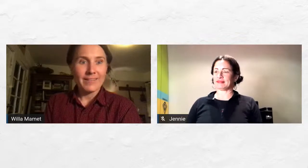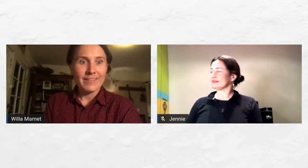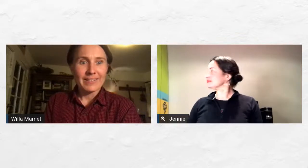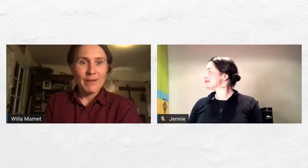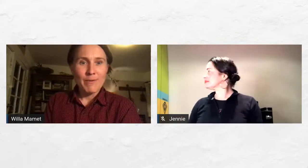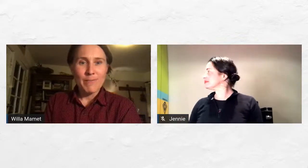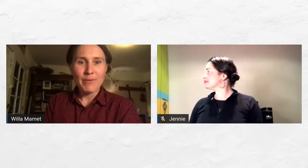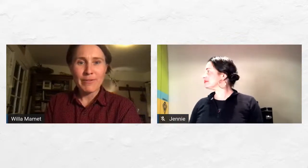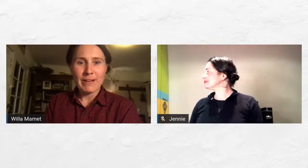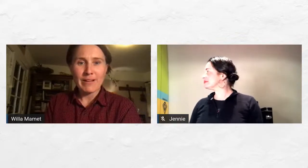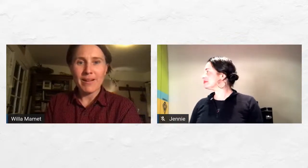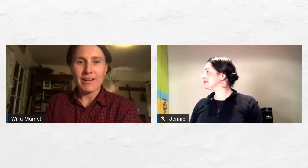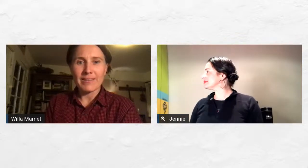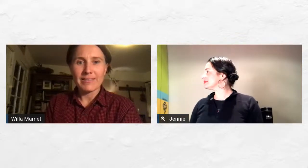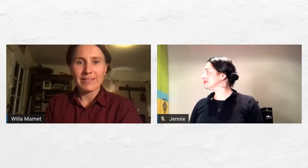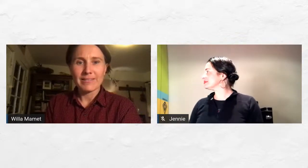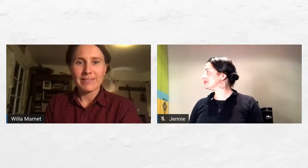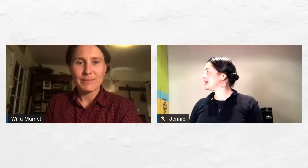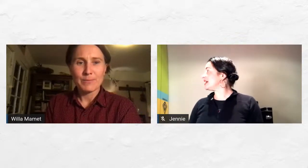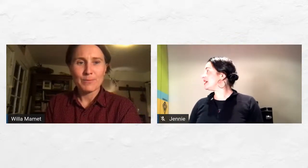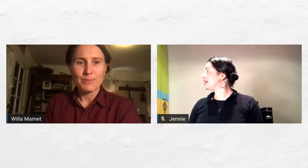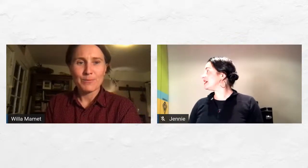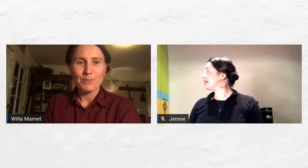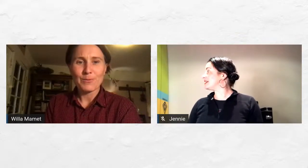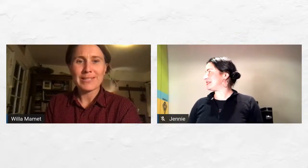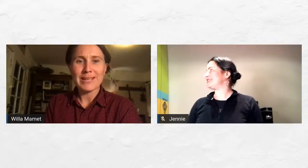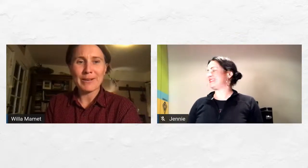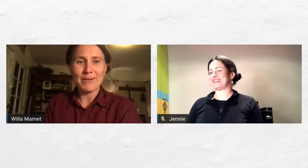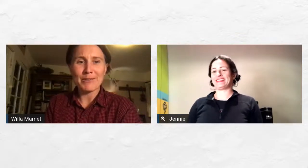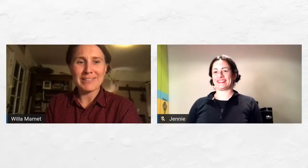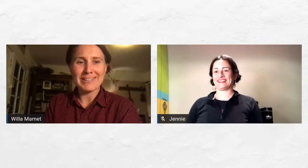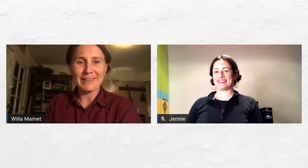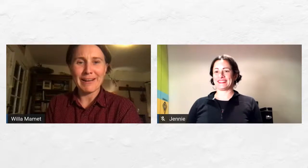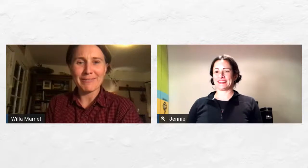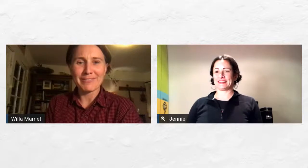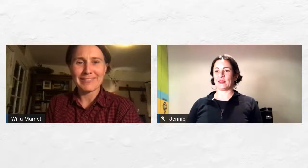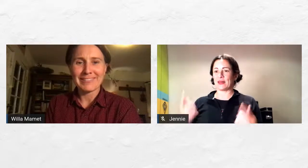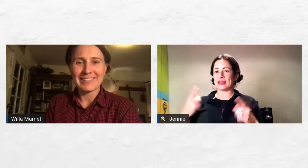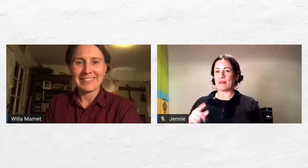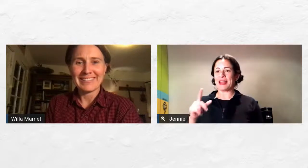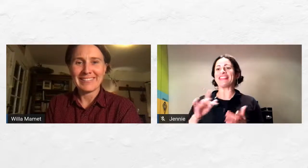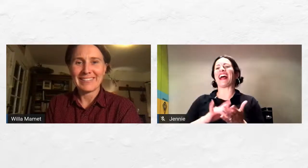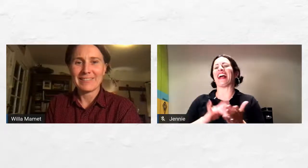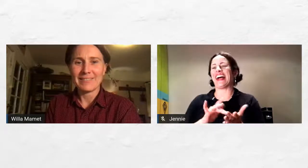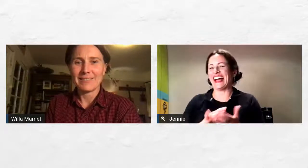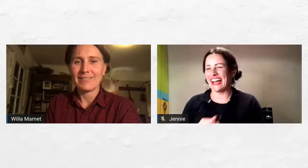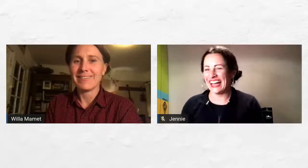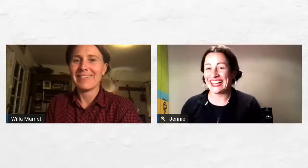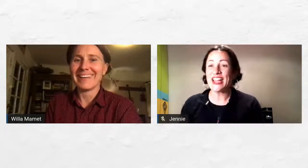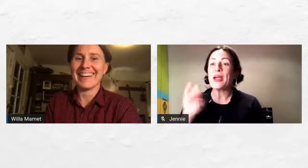Okay, moving right along. What's happening over on Telegraph?